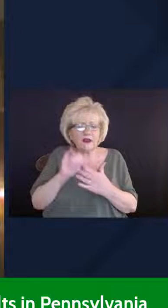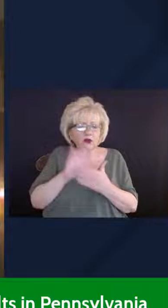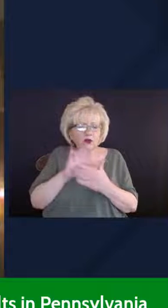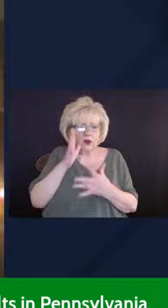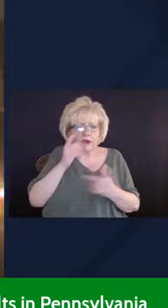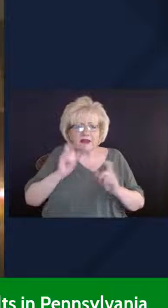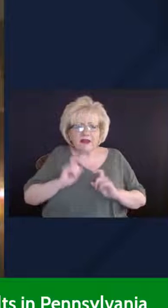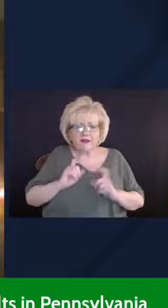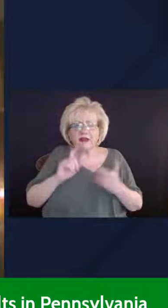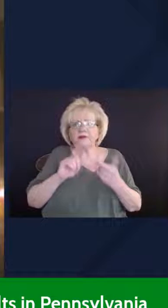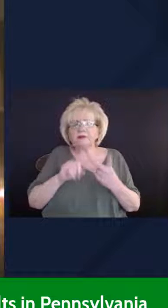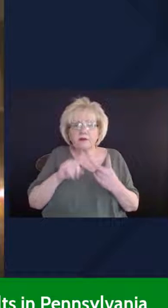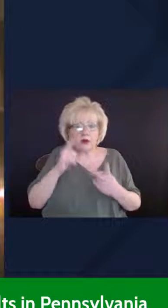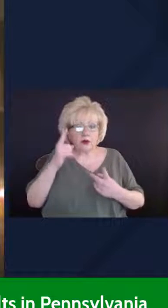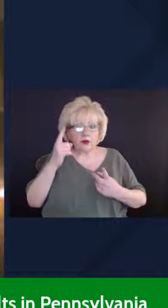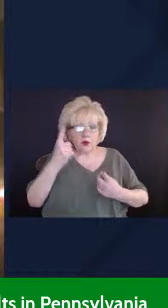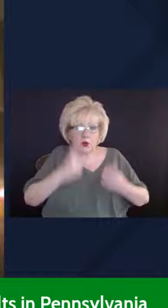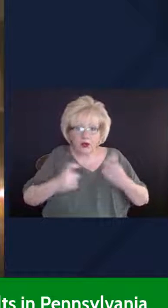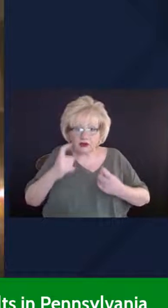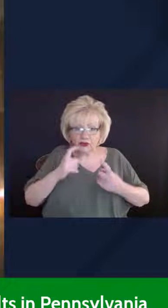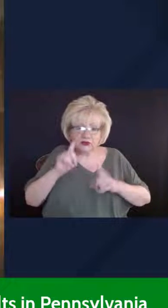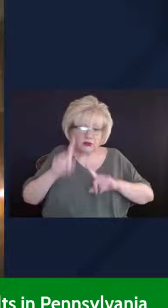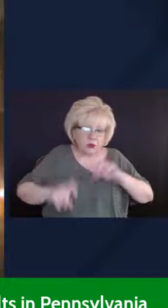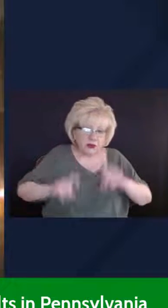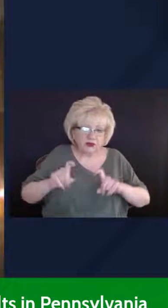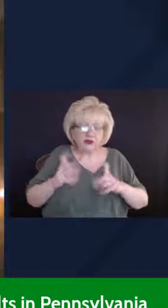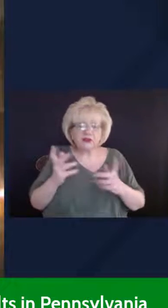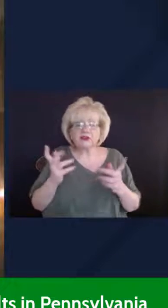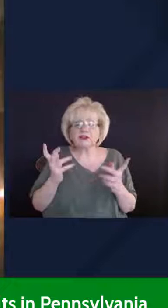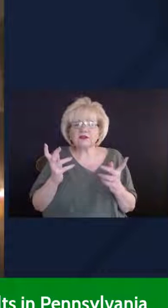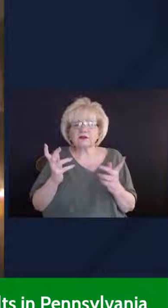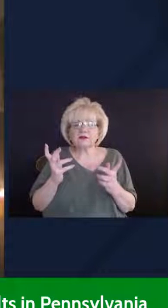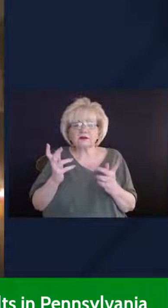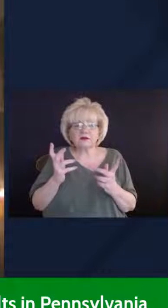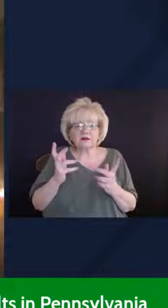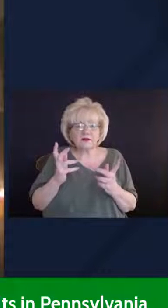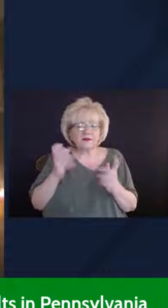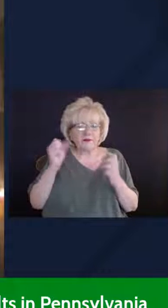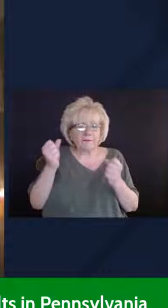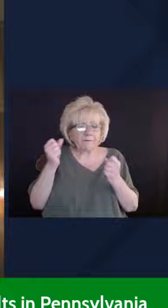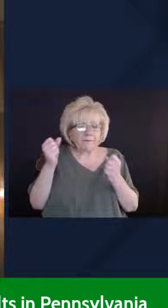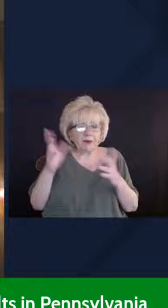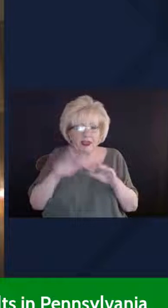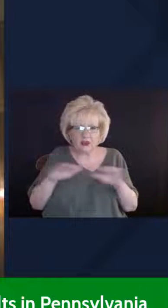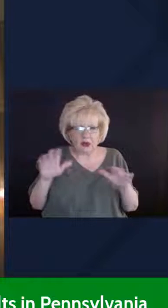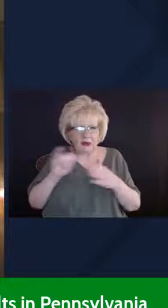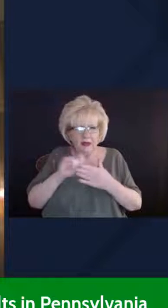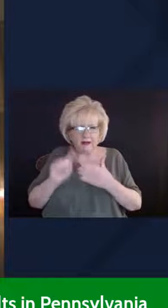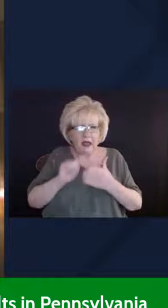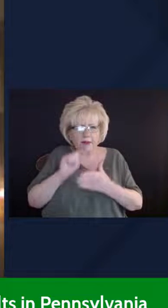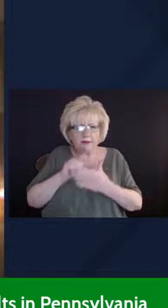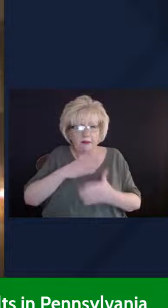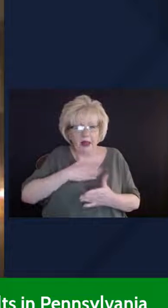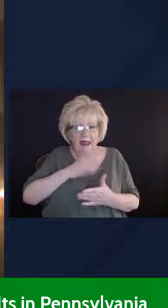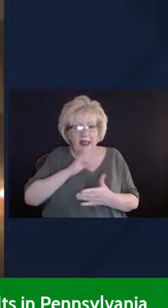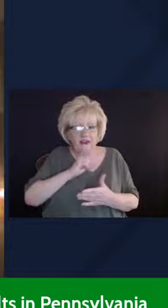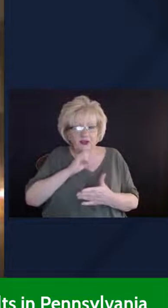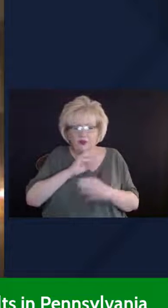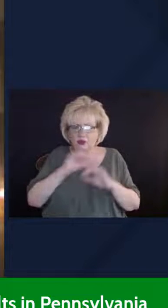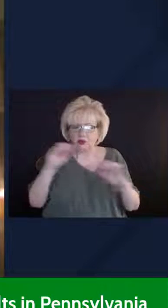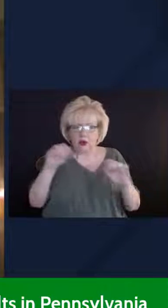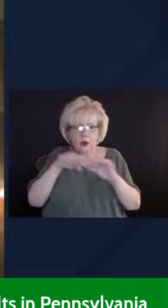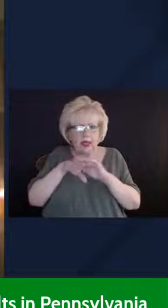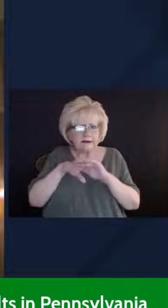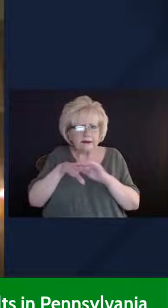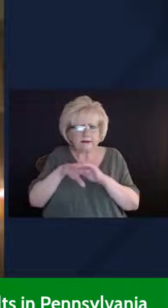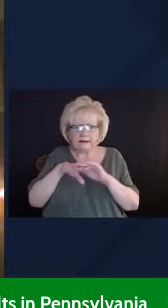that I had could be answered. Um, and a lot of children at my age did not have access to do those